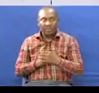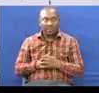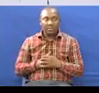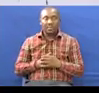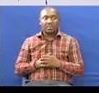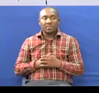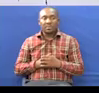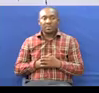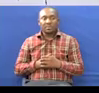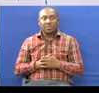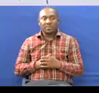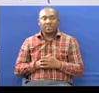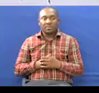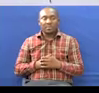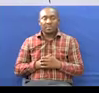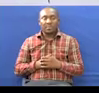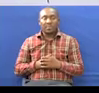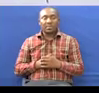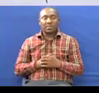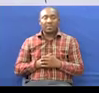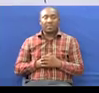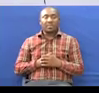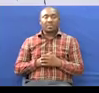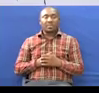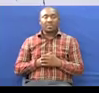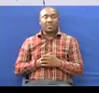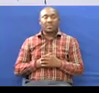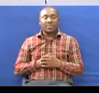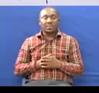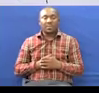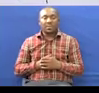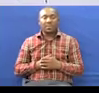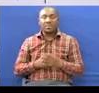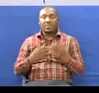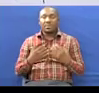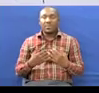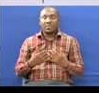population. Then here the point is